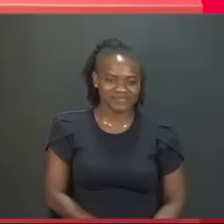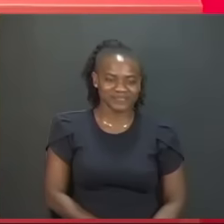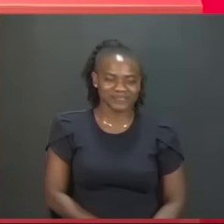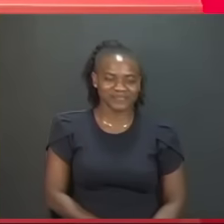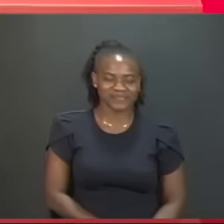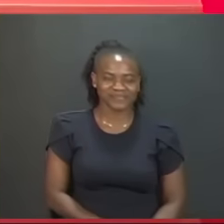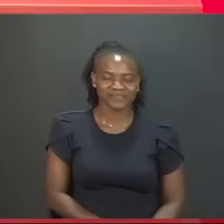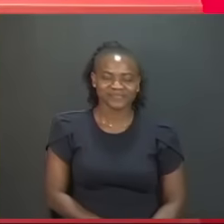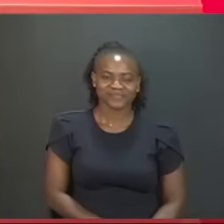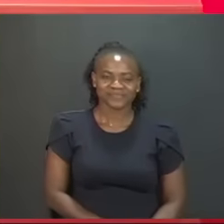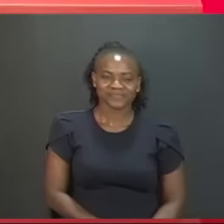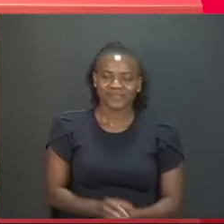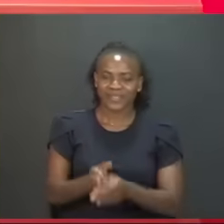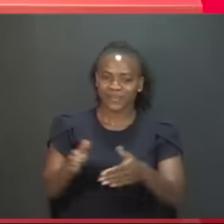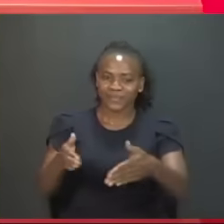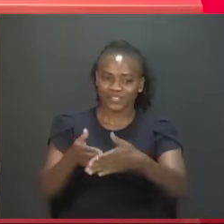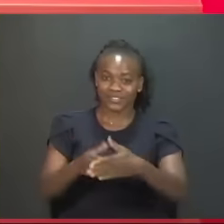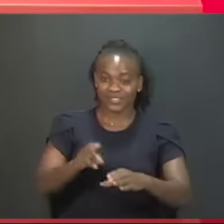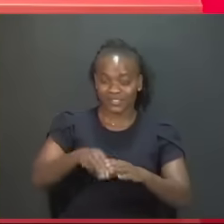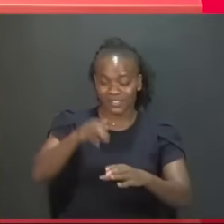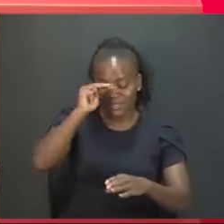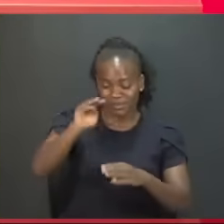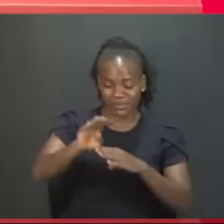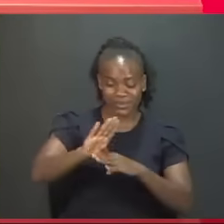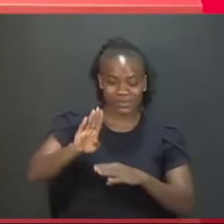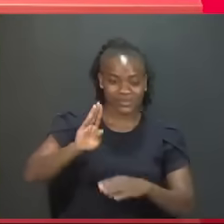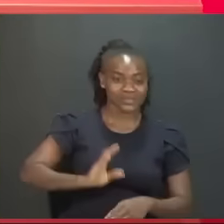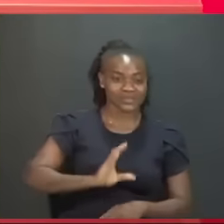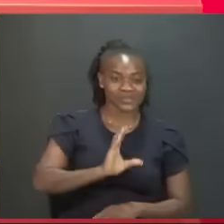Yes, majority leader and chairman of the business committee.